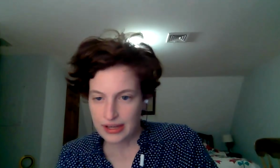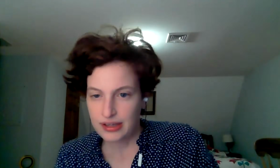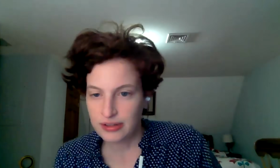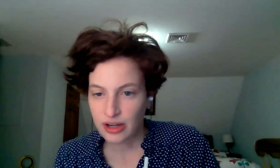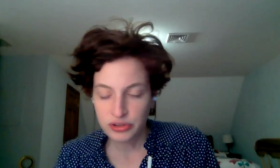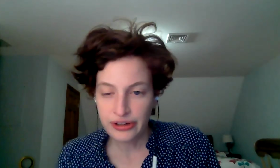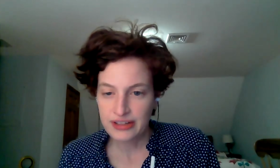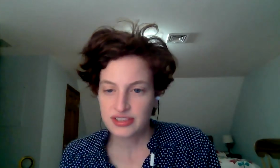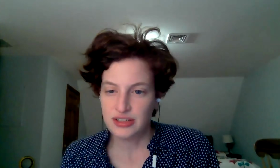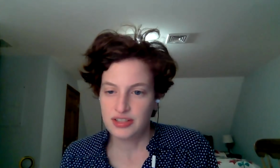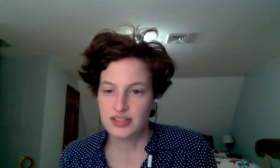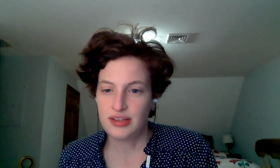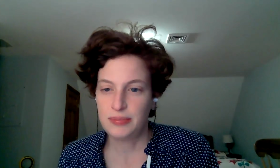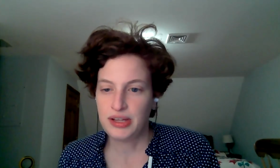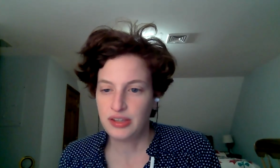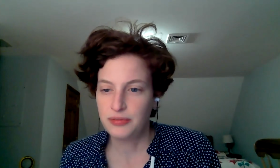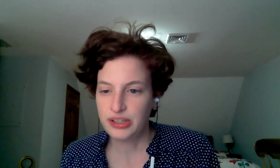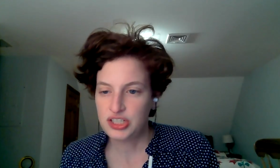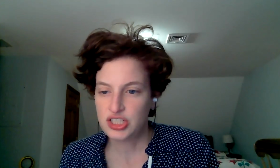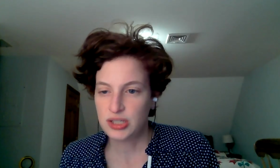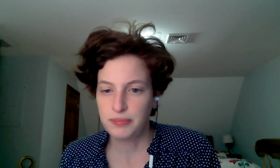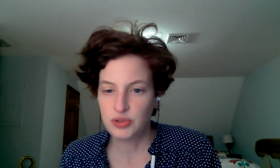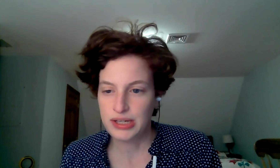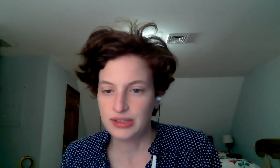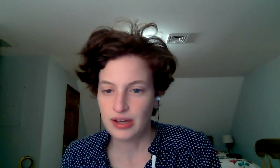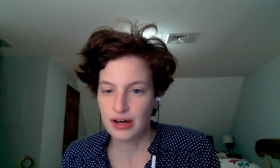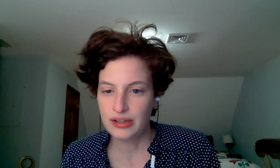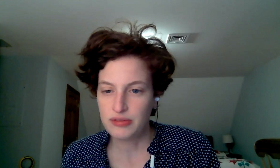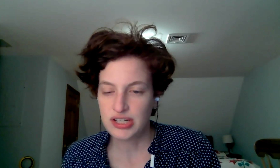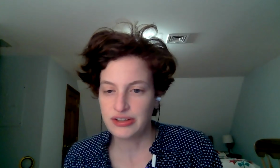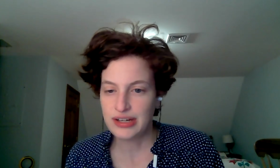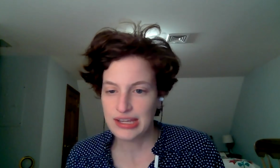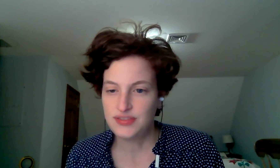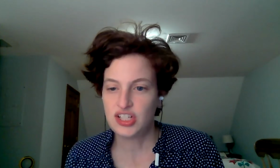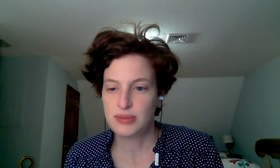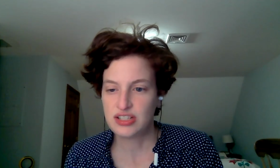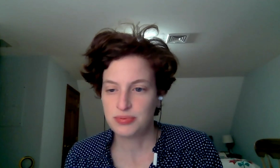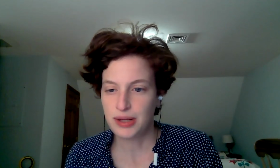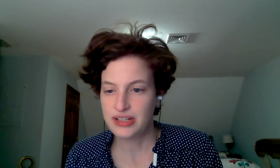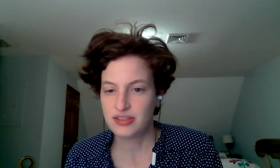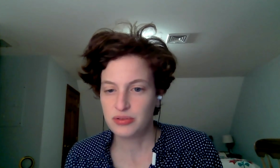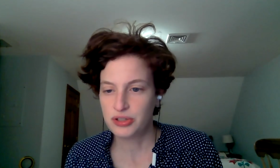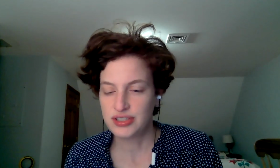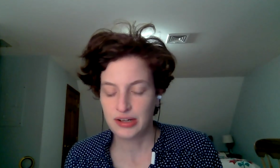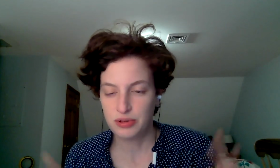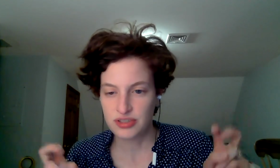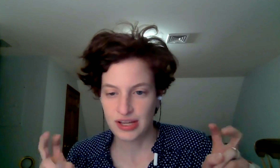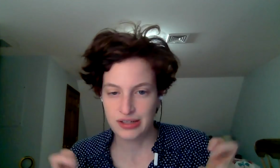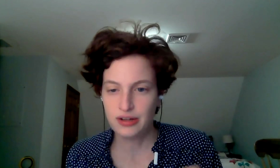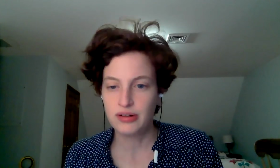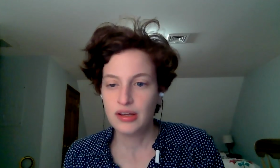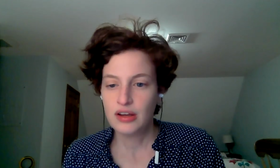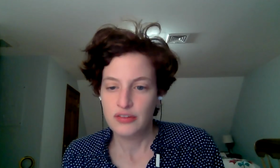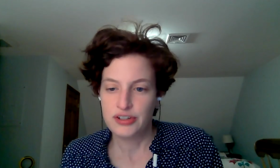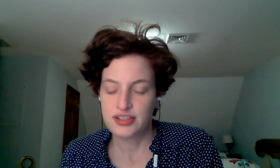Nina Hagen-Caldwell asks, can you say something about the relationship between linguistically naive judgments of prominence, so words that, quote,